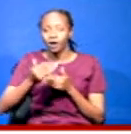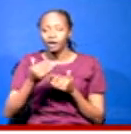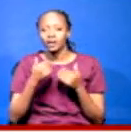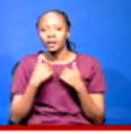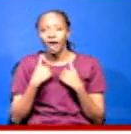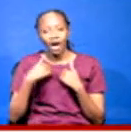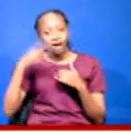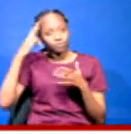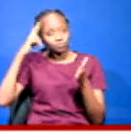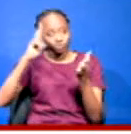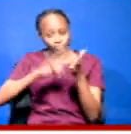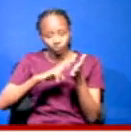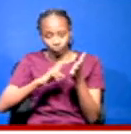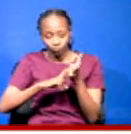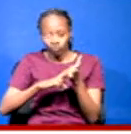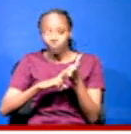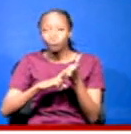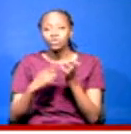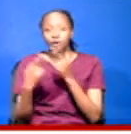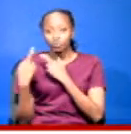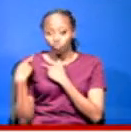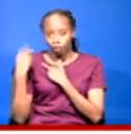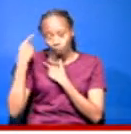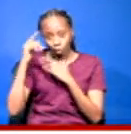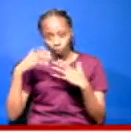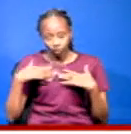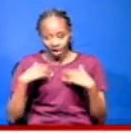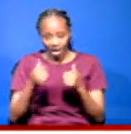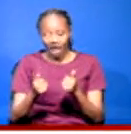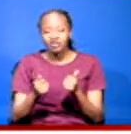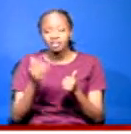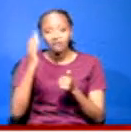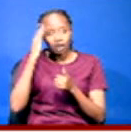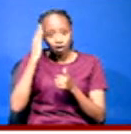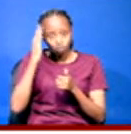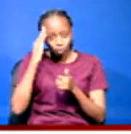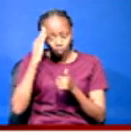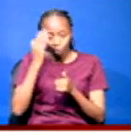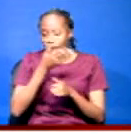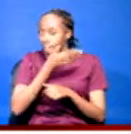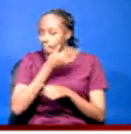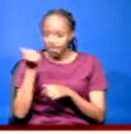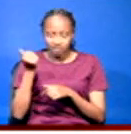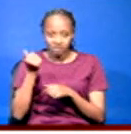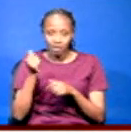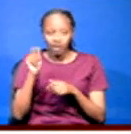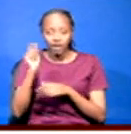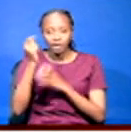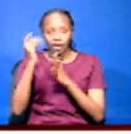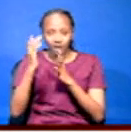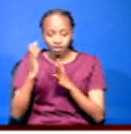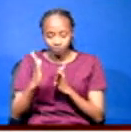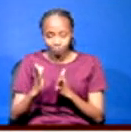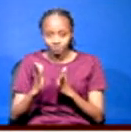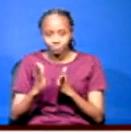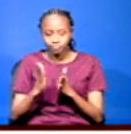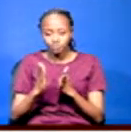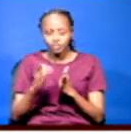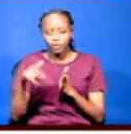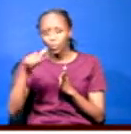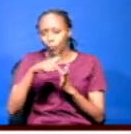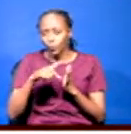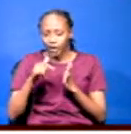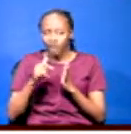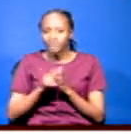role of health in realizing our dream of a better Kenya, we commit first to